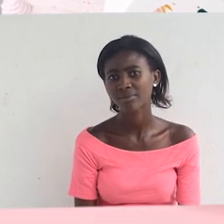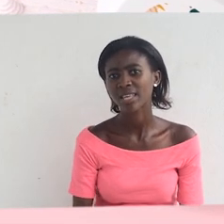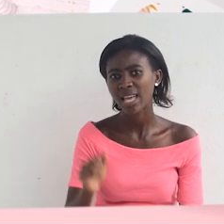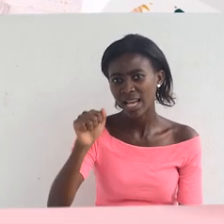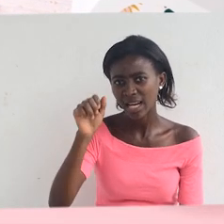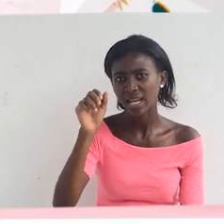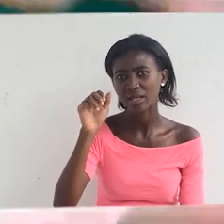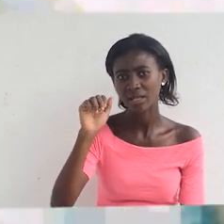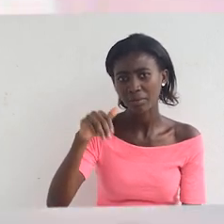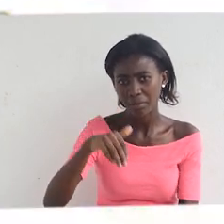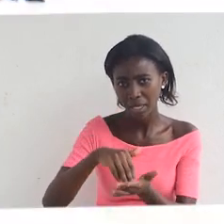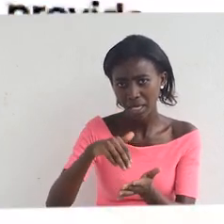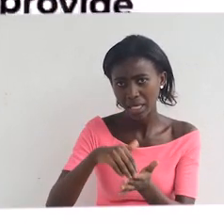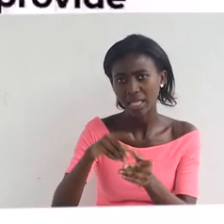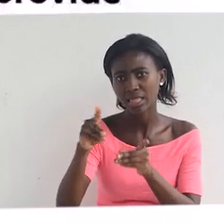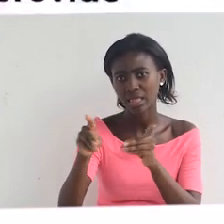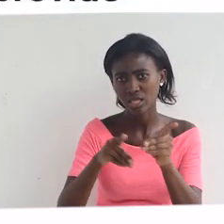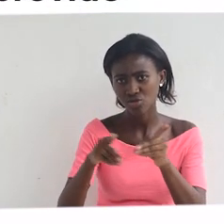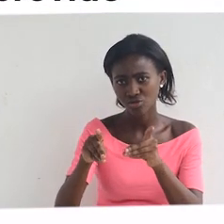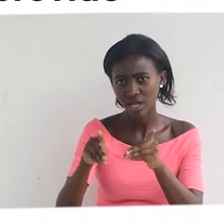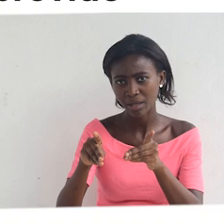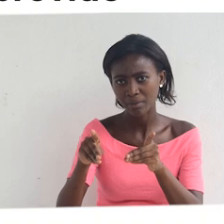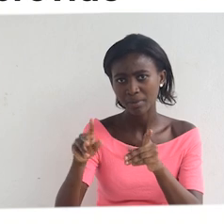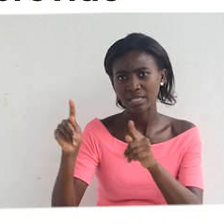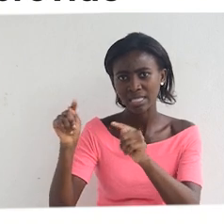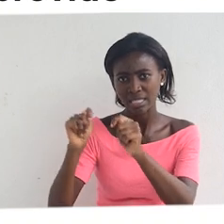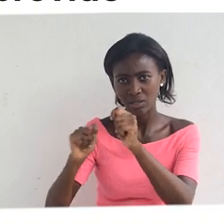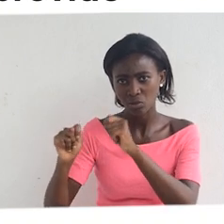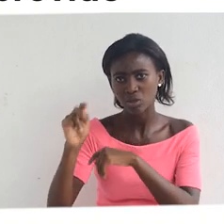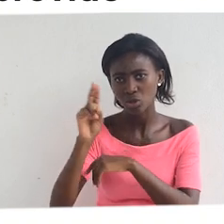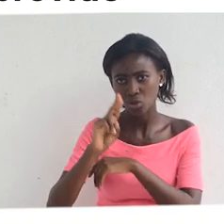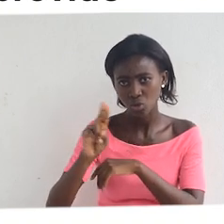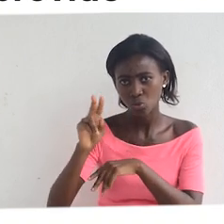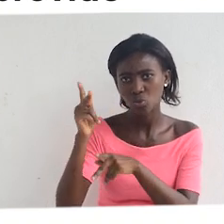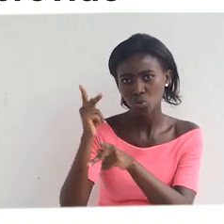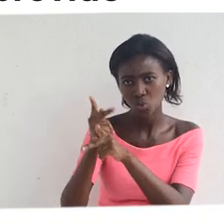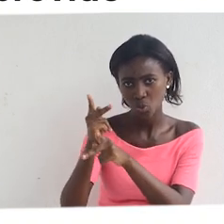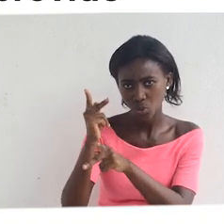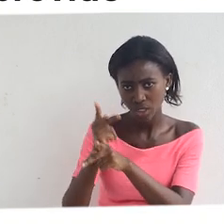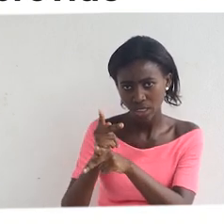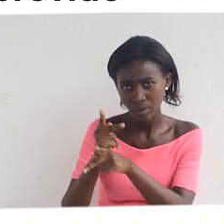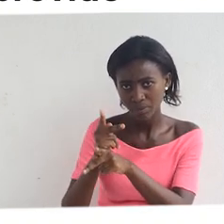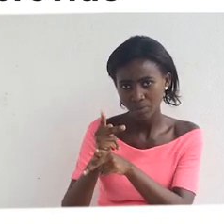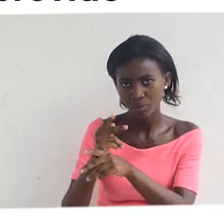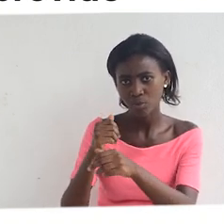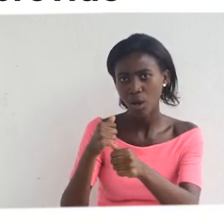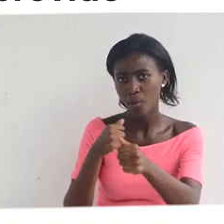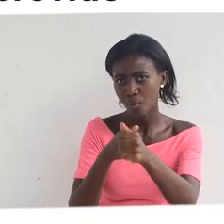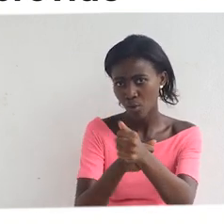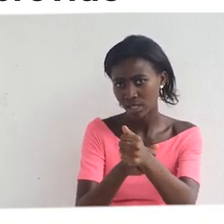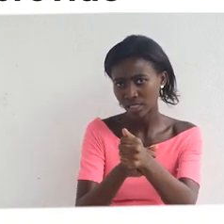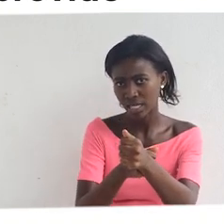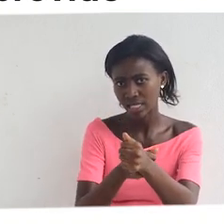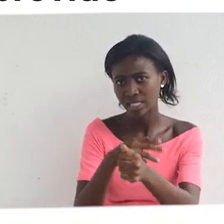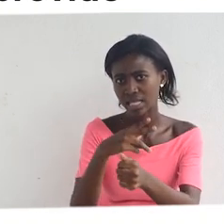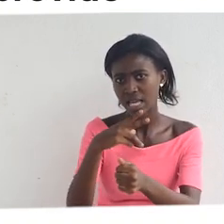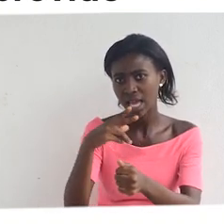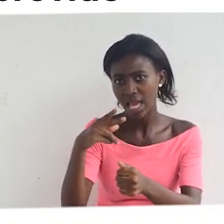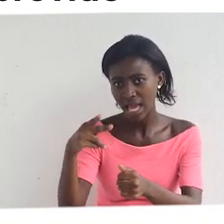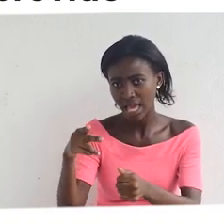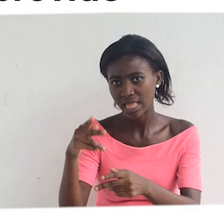products. It can also be described as a technology used to contain,